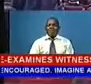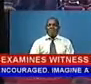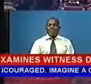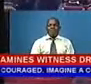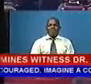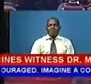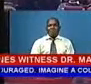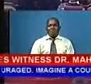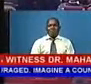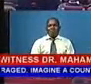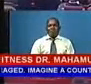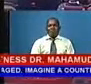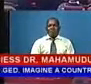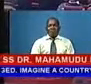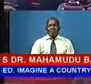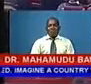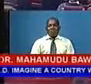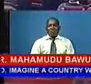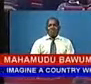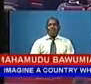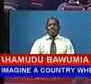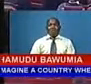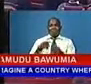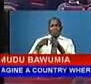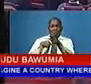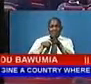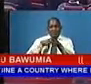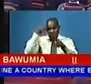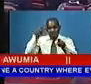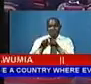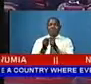You know, I spoke my learned colleague on this.